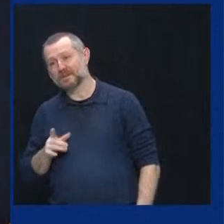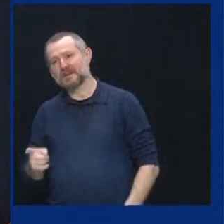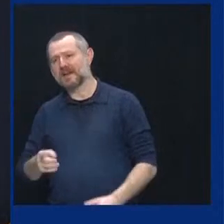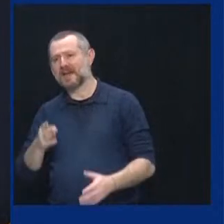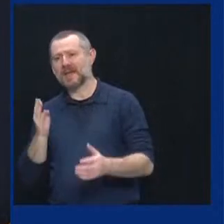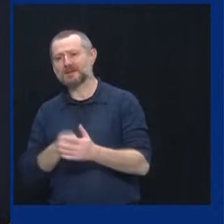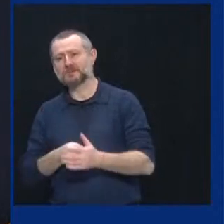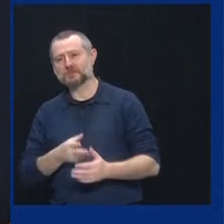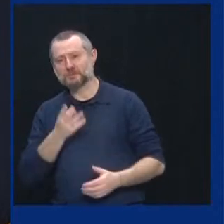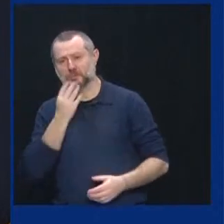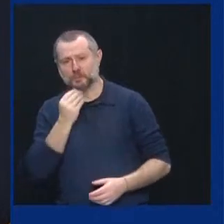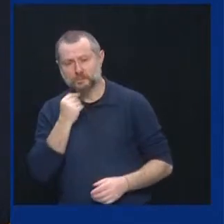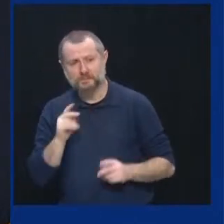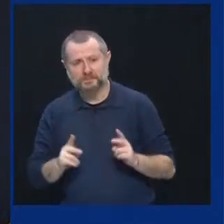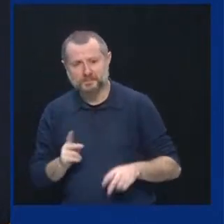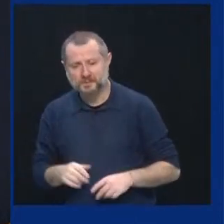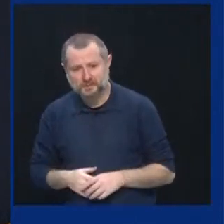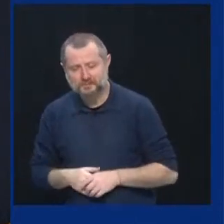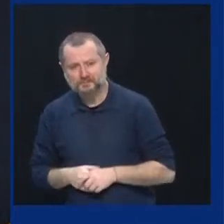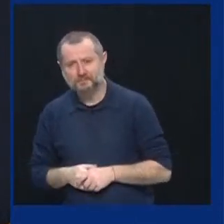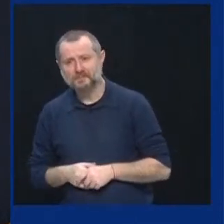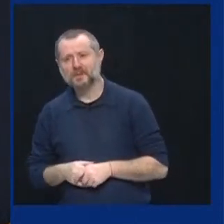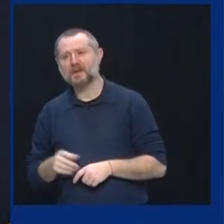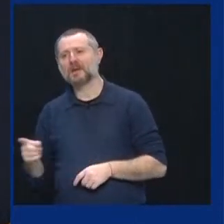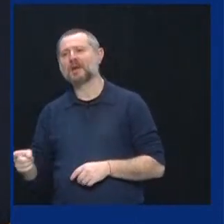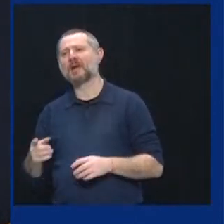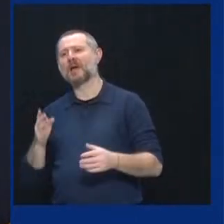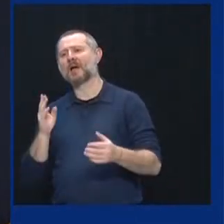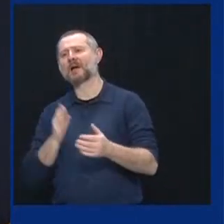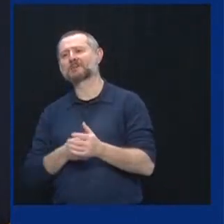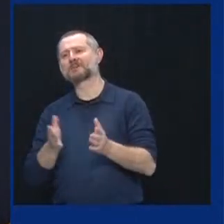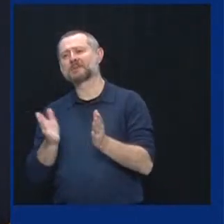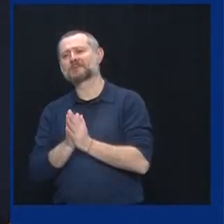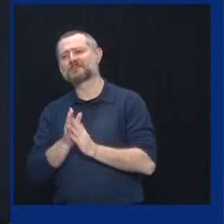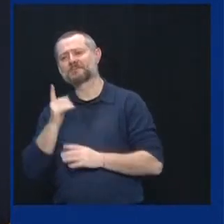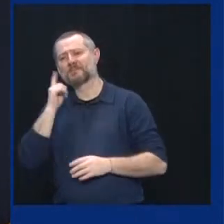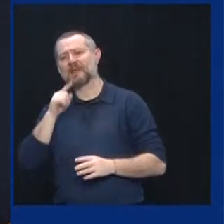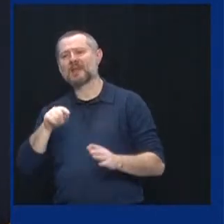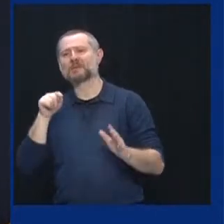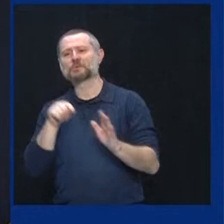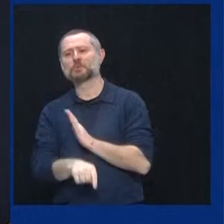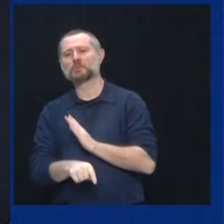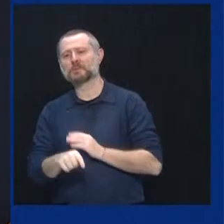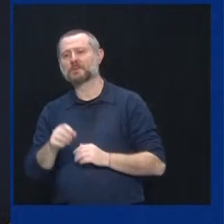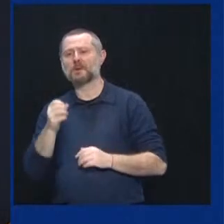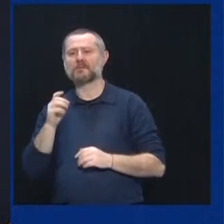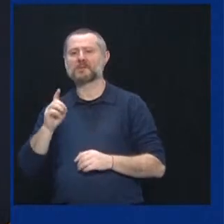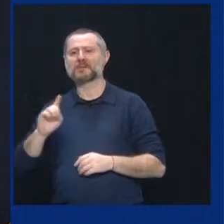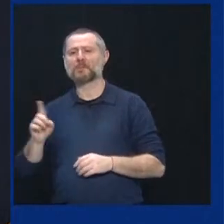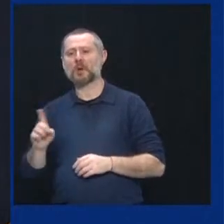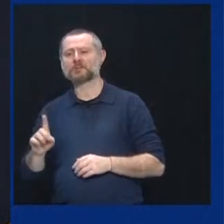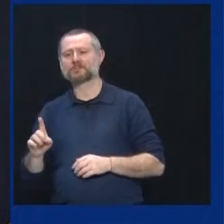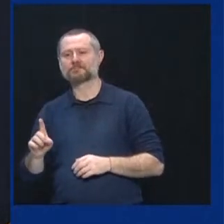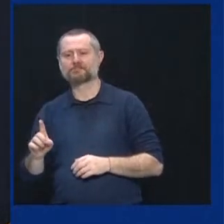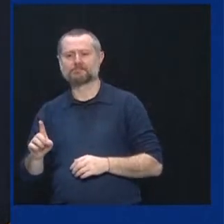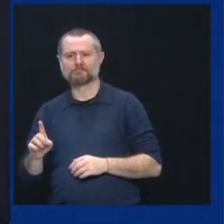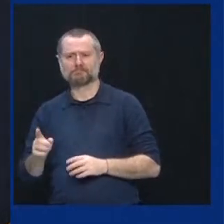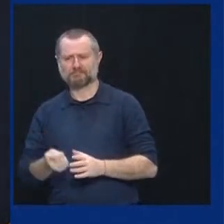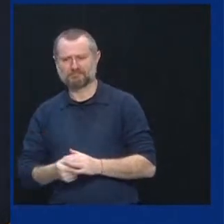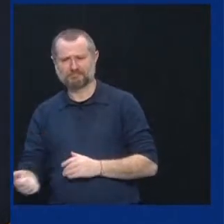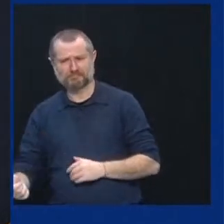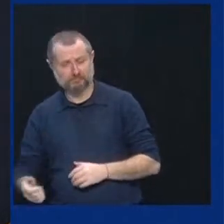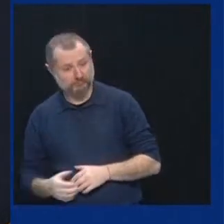anti-Semitic and asks for execution of Democrats.